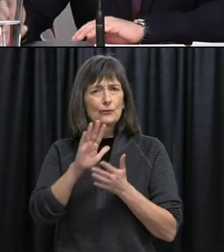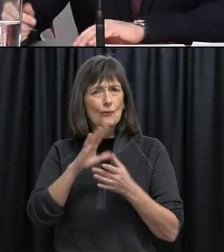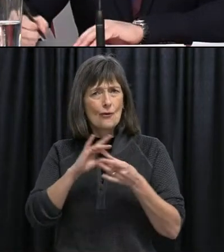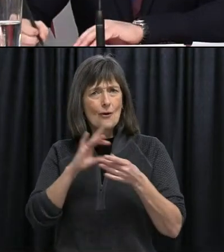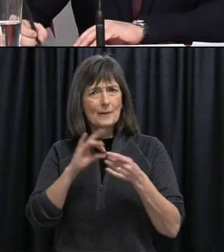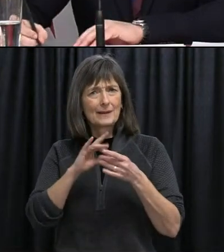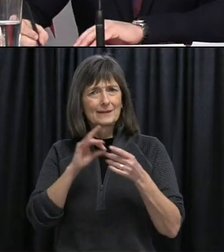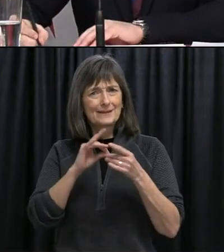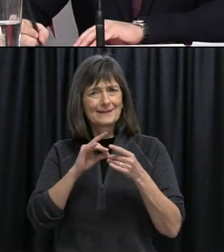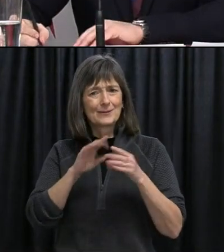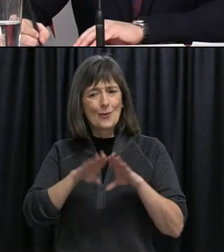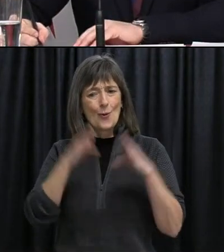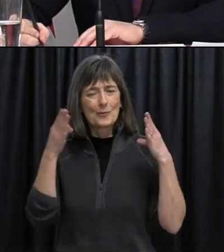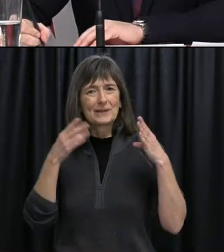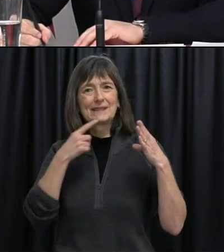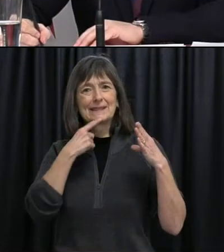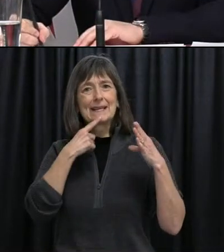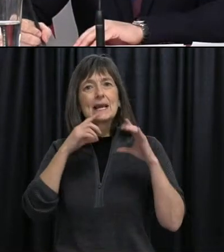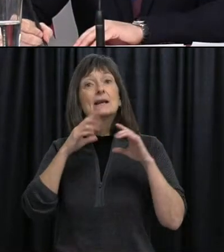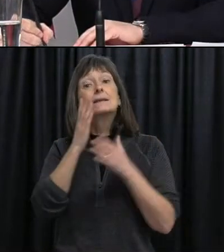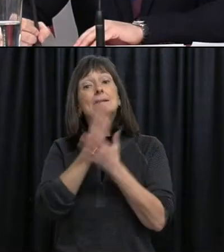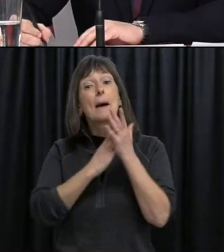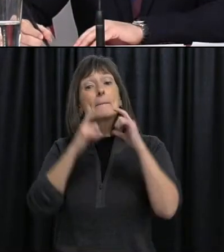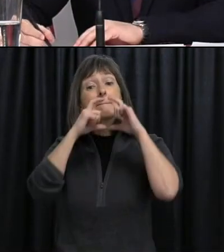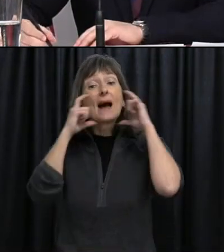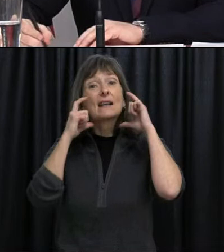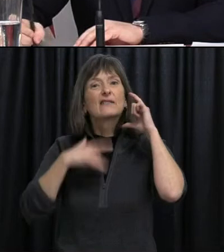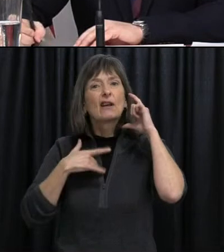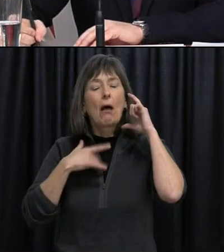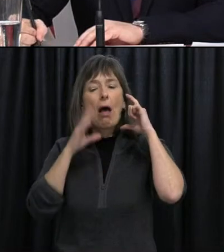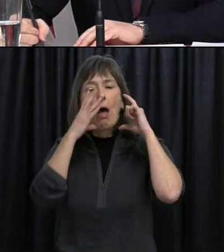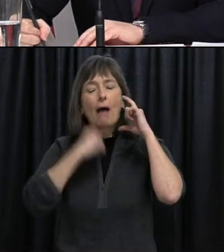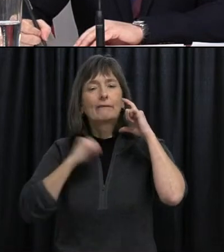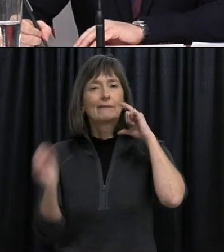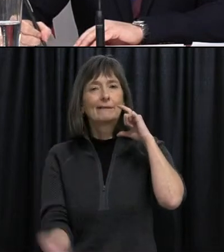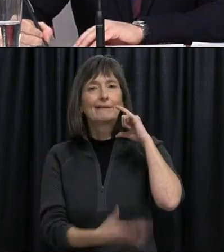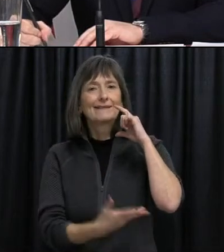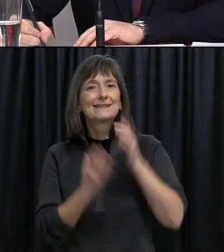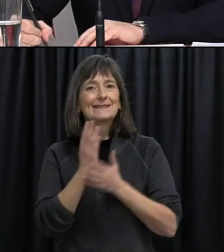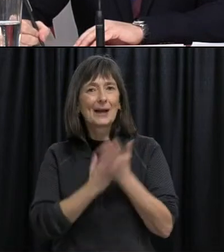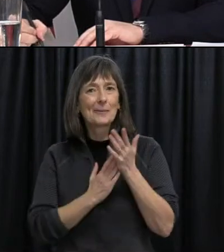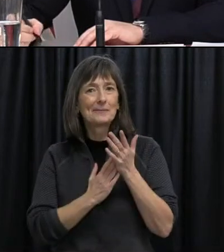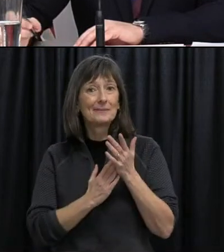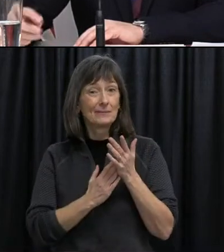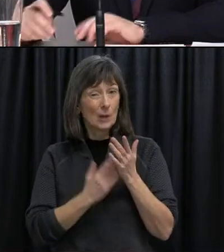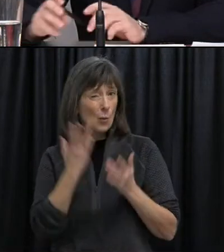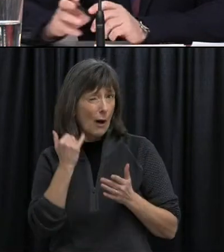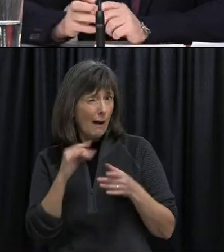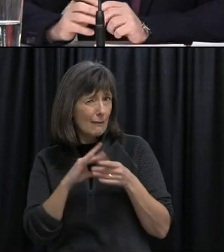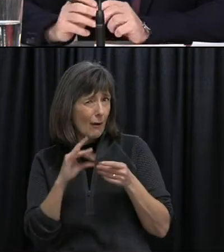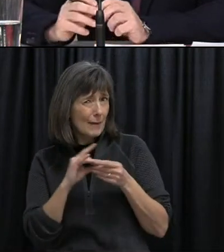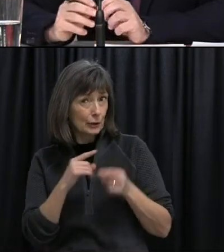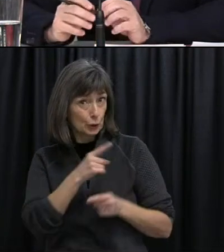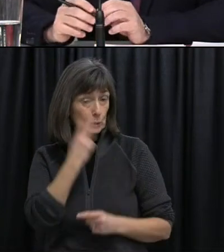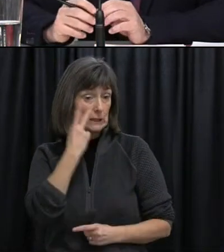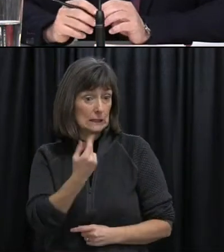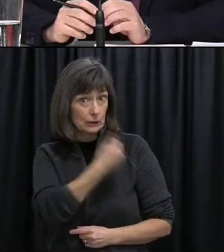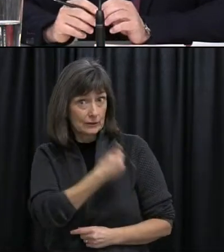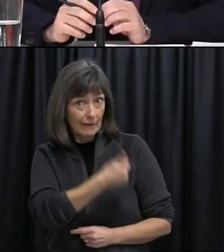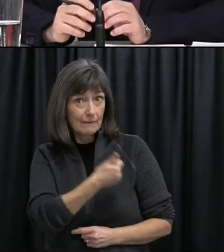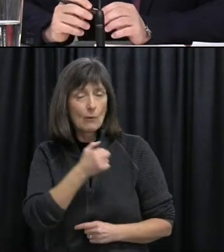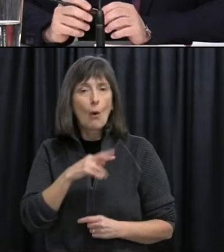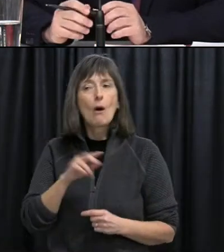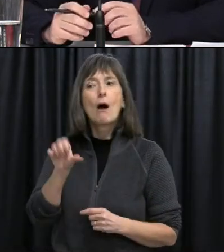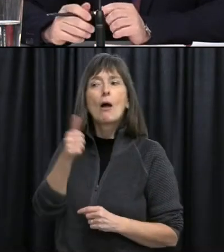complacency. I'm wondering if that's something you've seen personally, Dr. Fitzgerald, or if that's anecdotal or remarks that